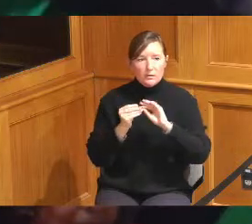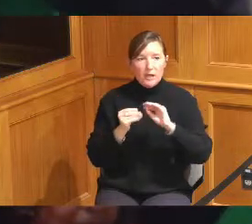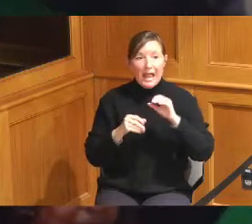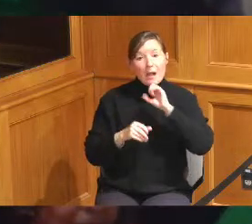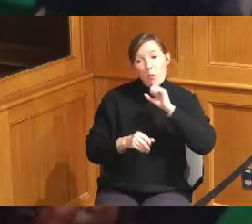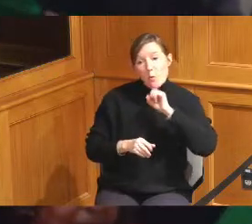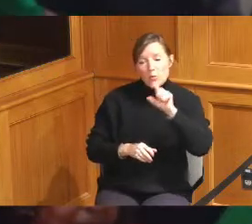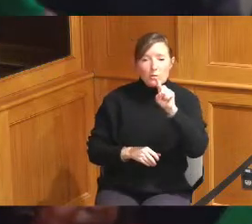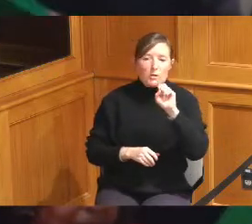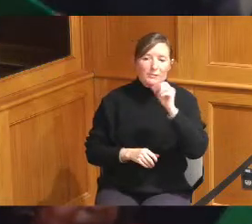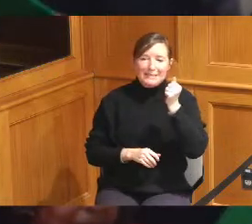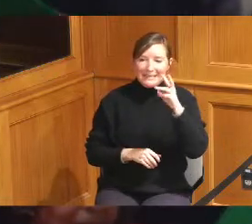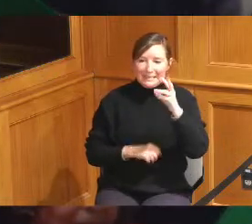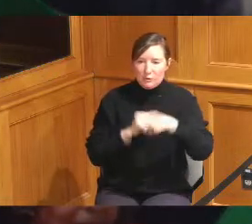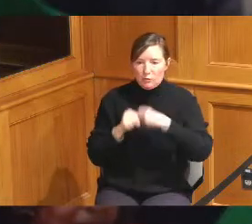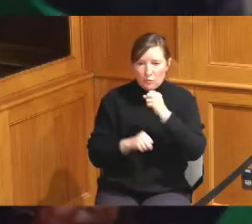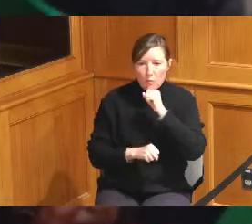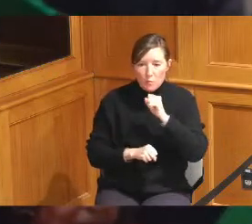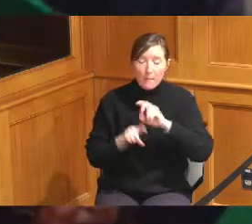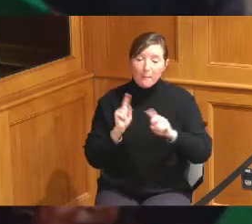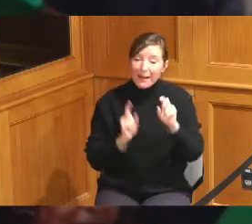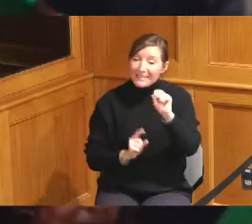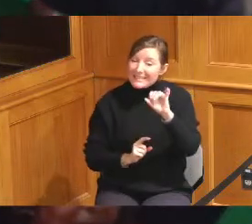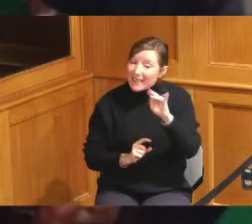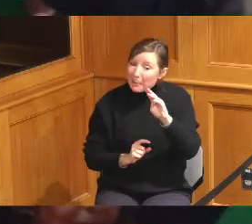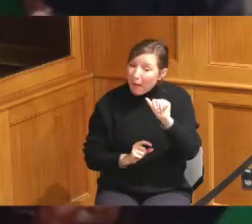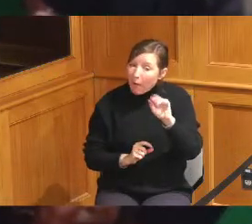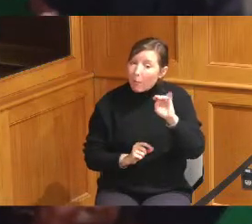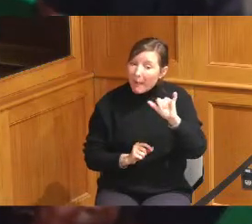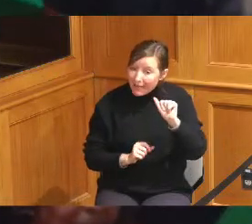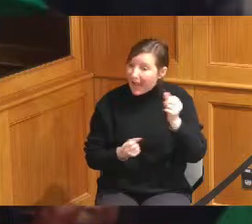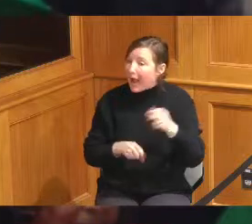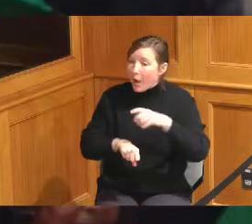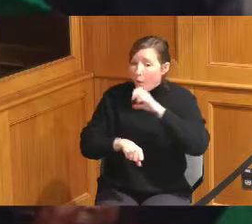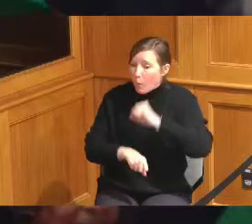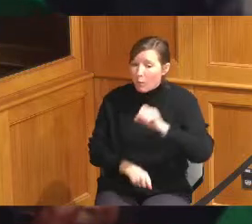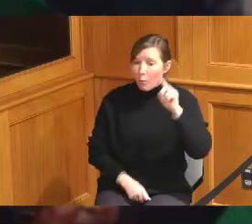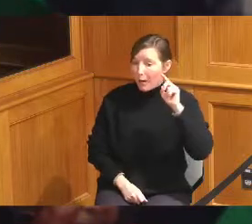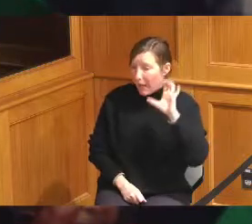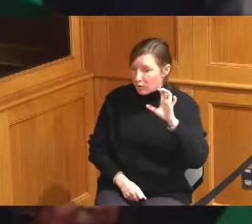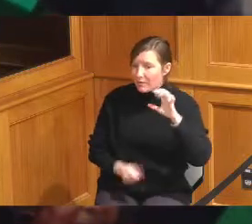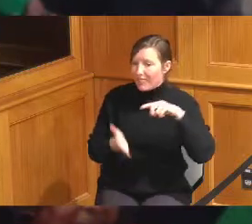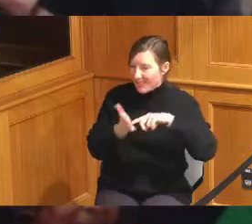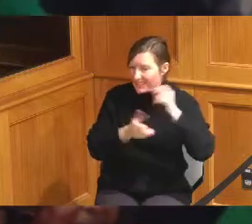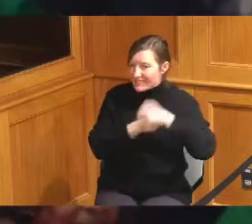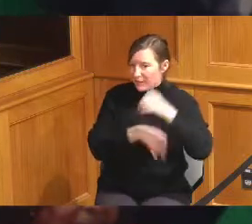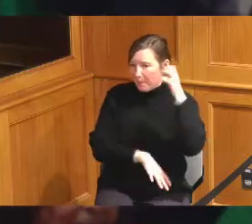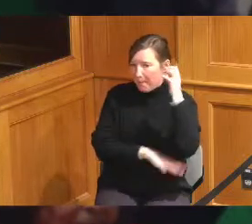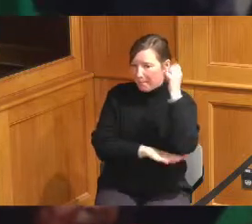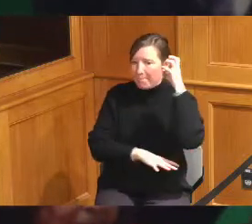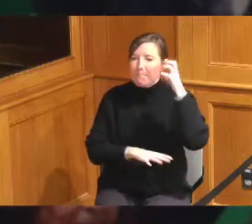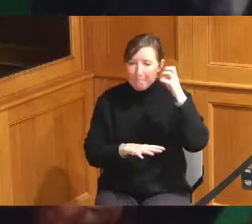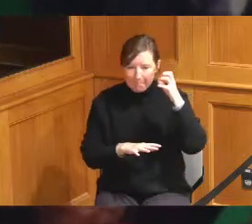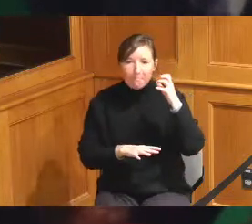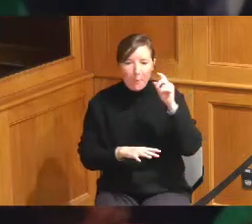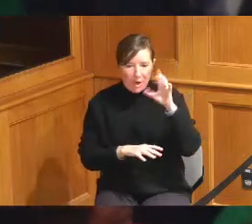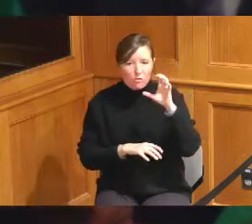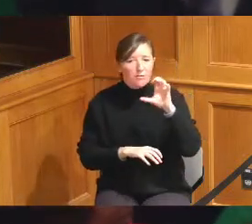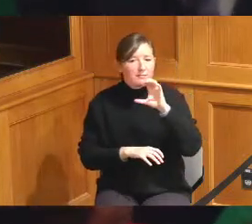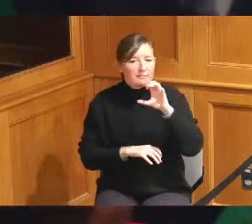years old, but Sigma Omega chapter is 100 years old this year.